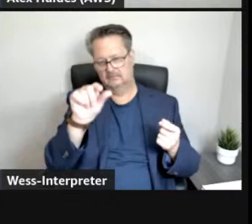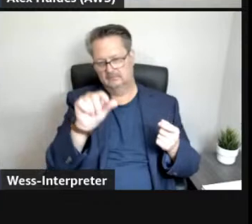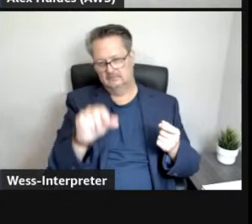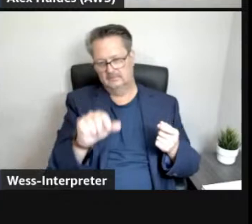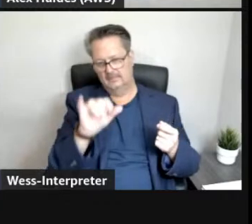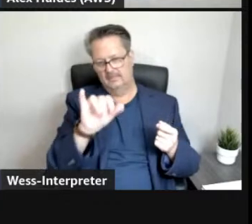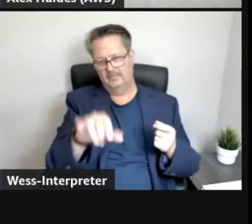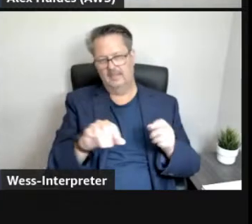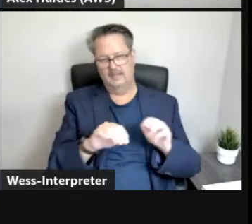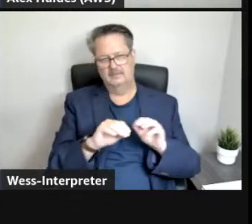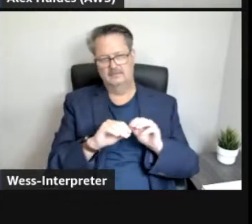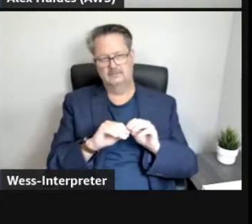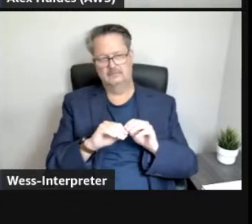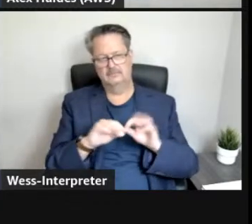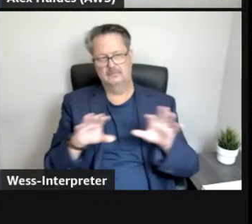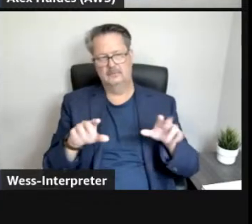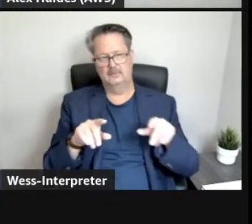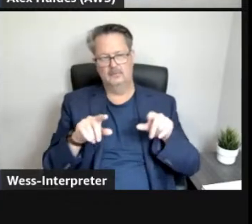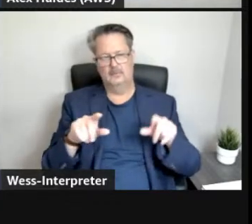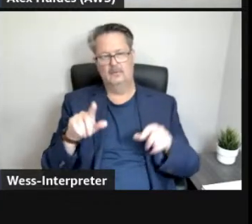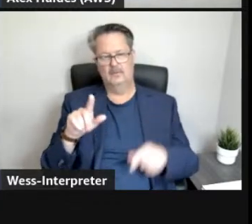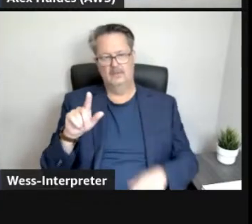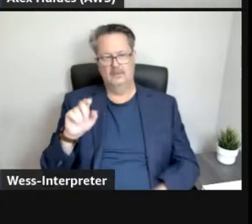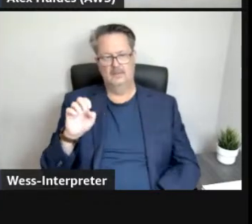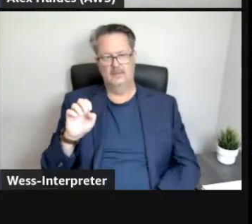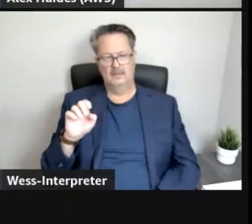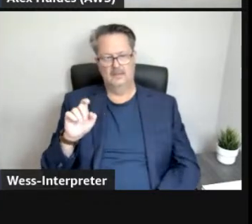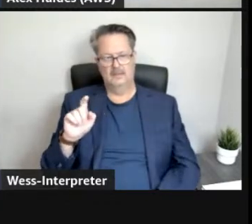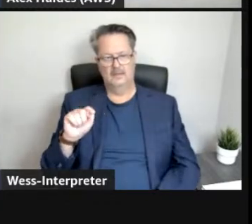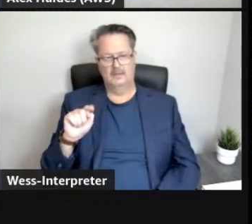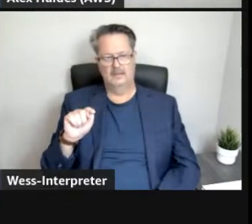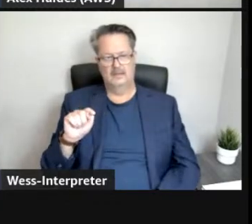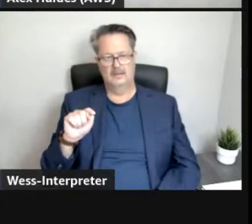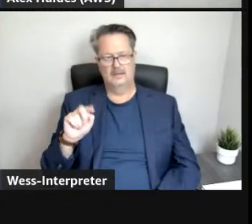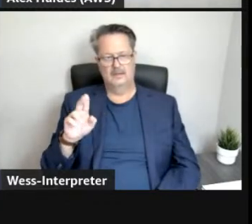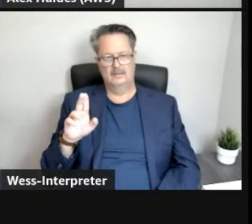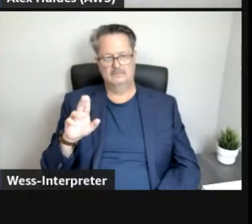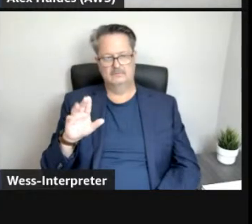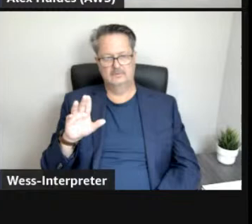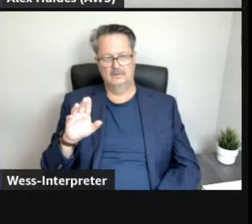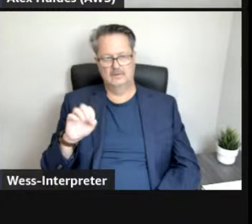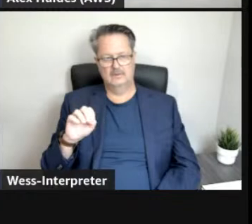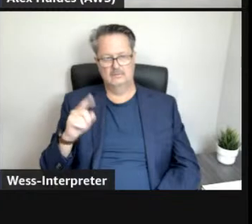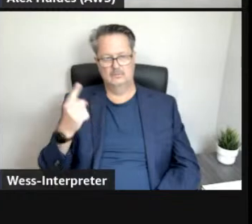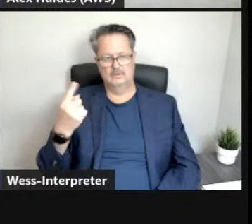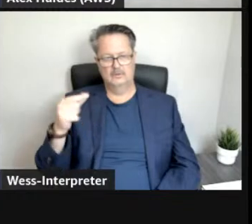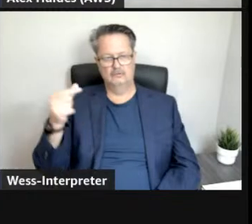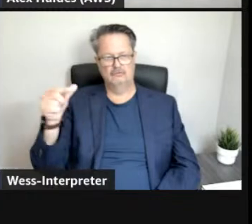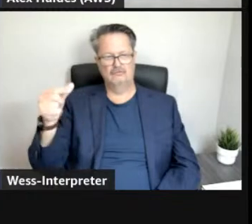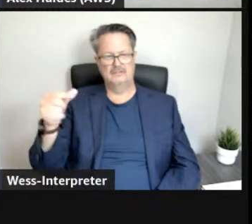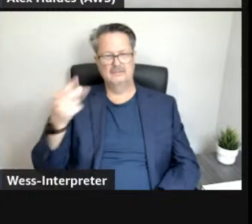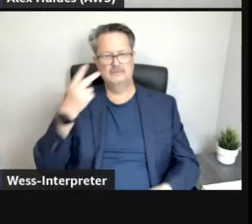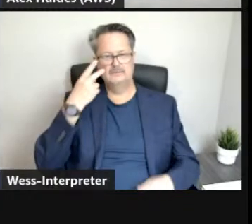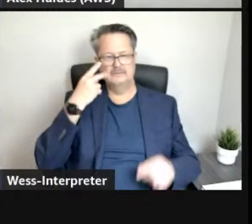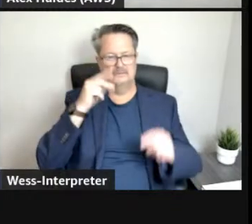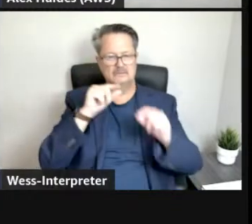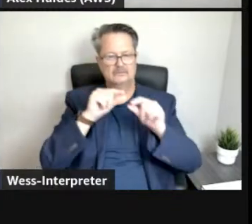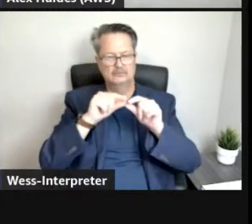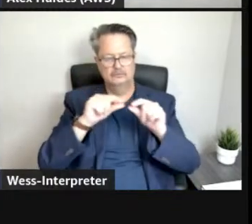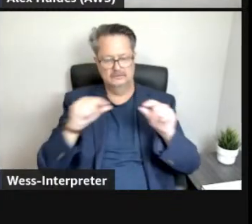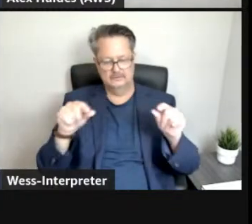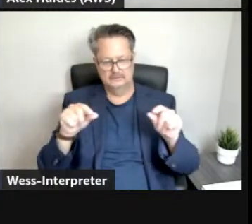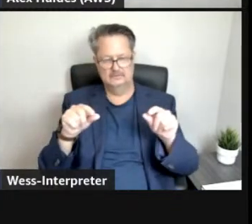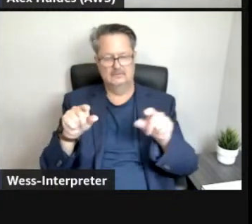deployed, we are in the Lattice 1 cluster. You can see them in green on the screen. But we also